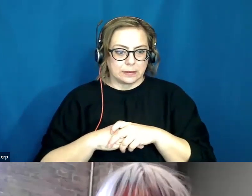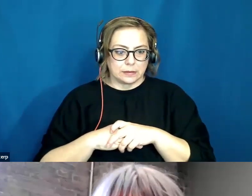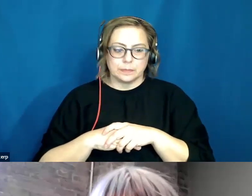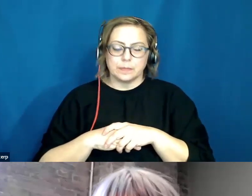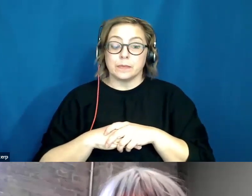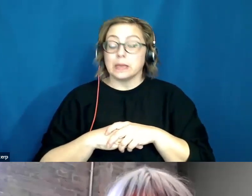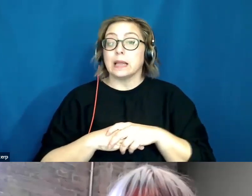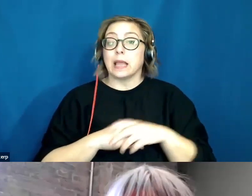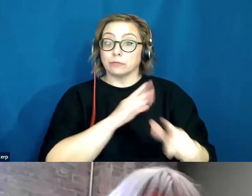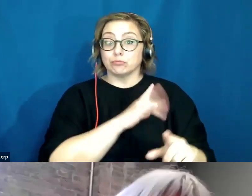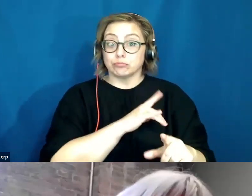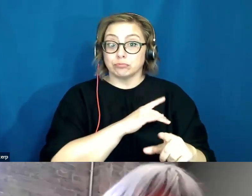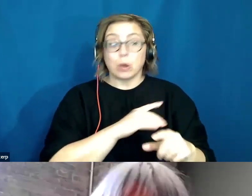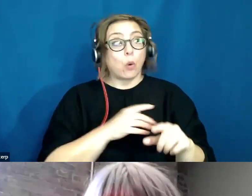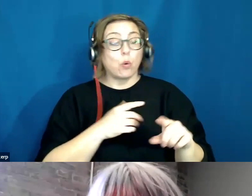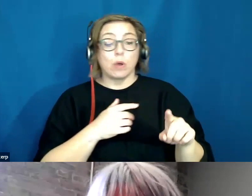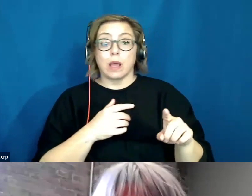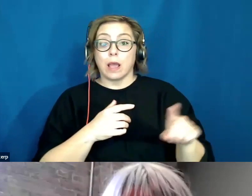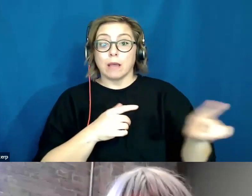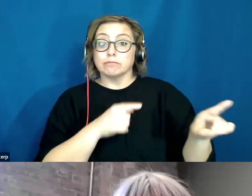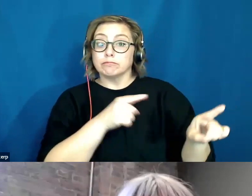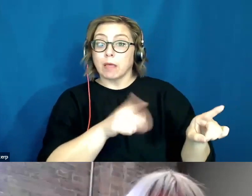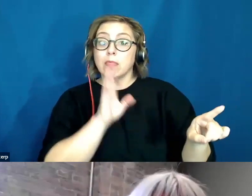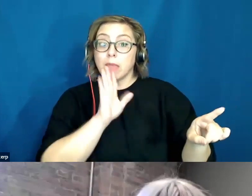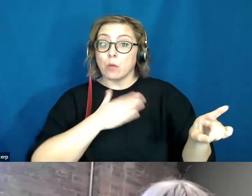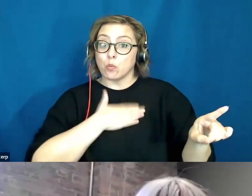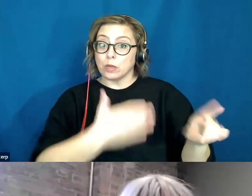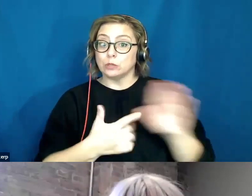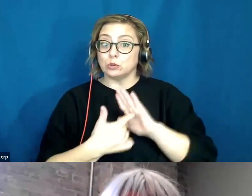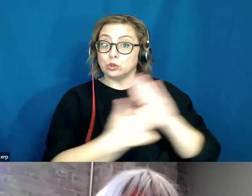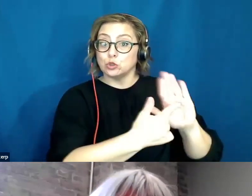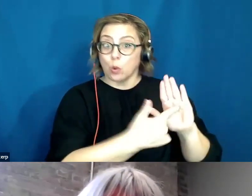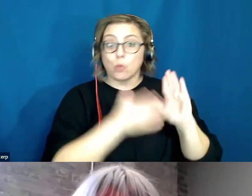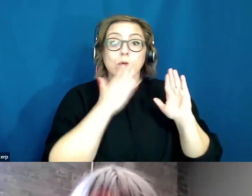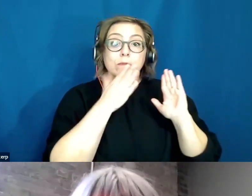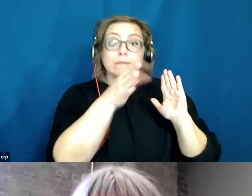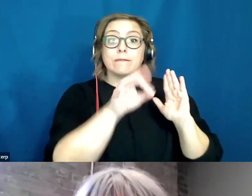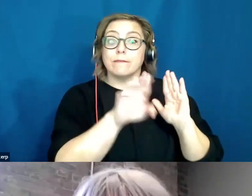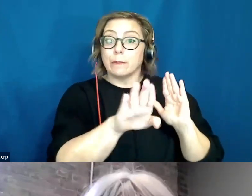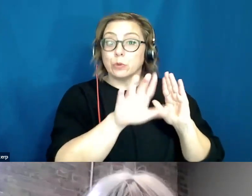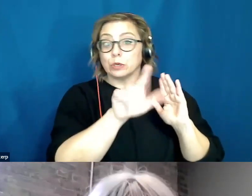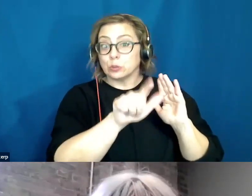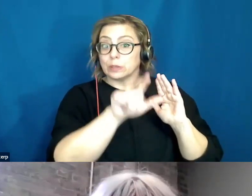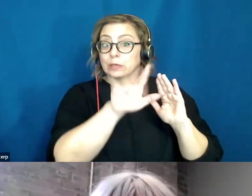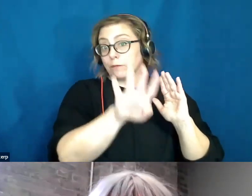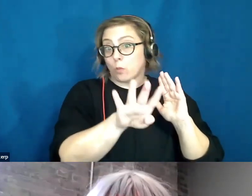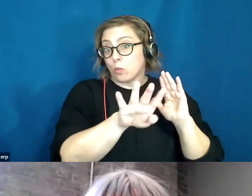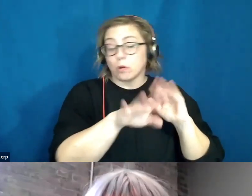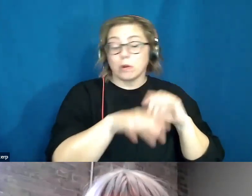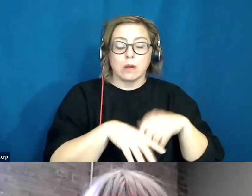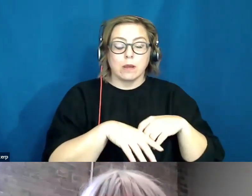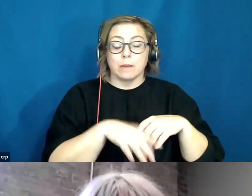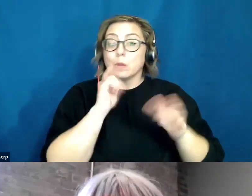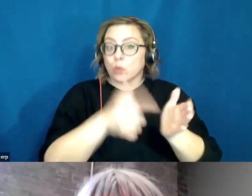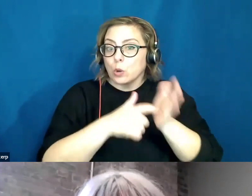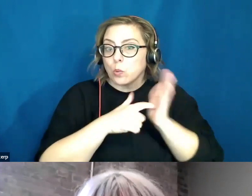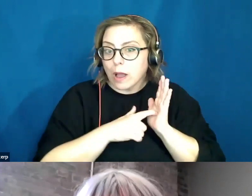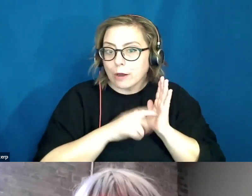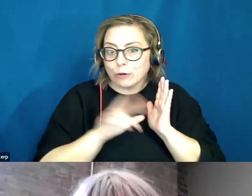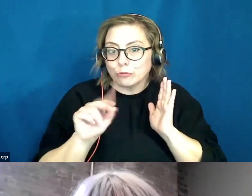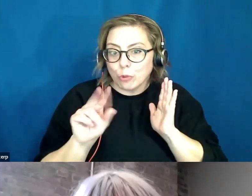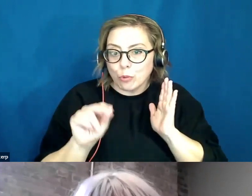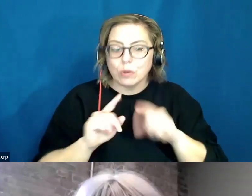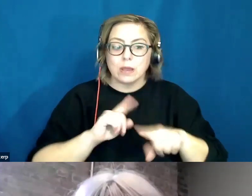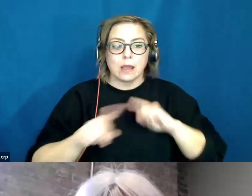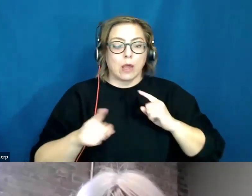It's great if you can say, I have a confirmed exhibition coming up in February 2024, but that's not required. Okay. We fund